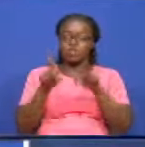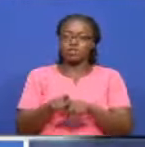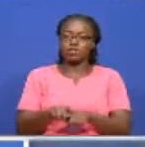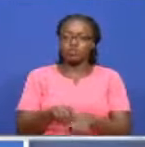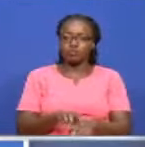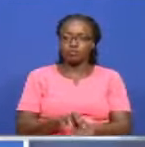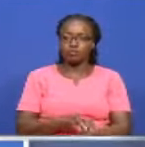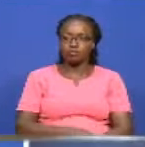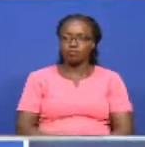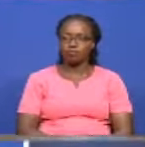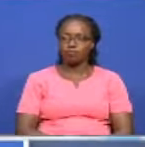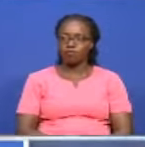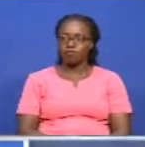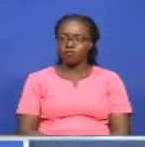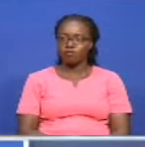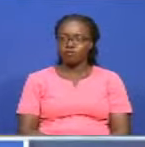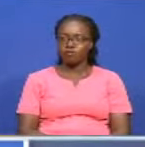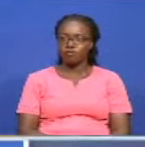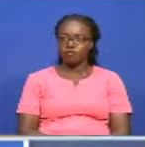Then